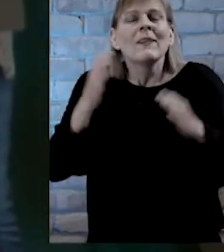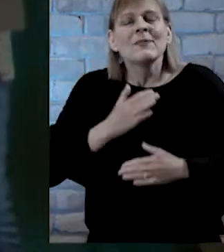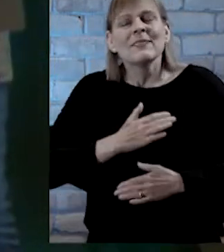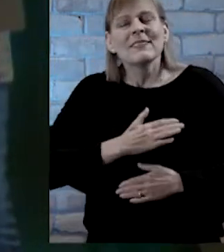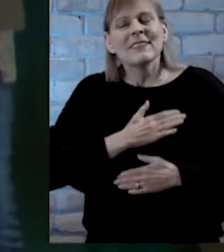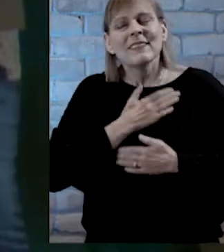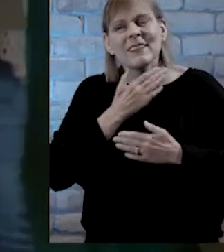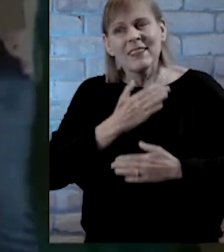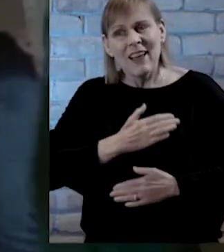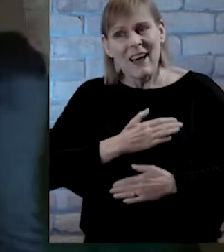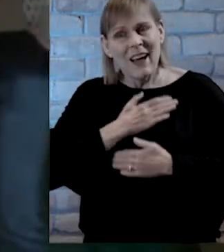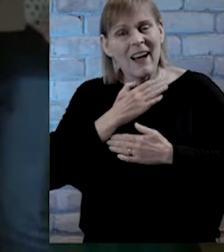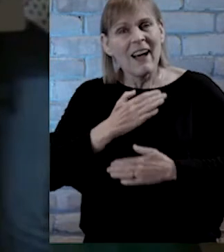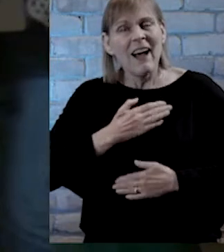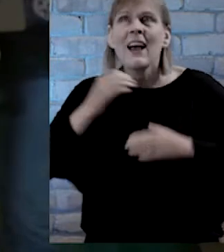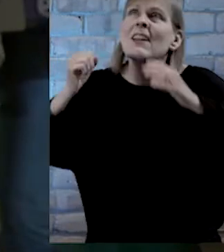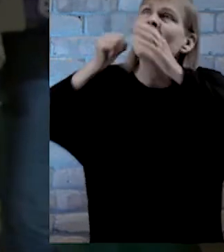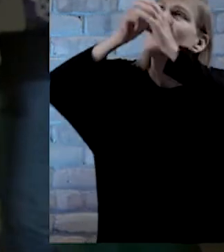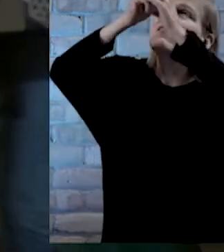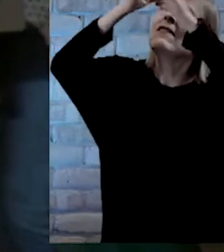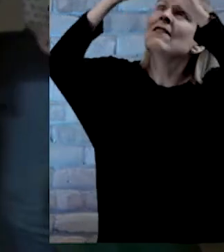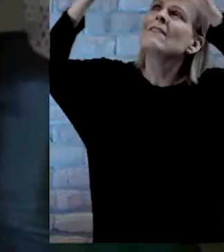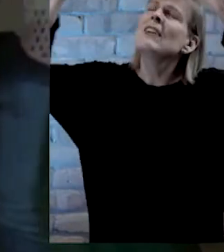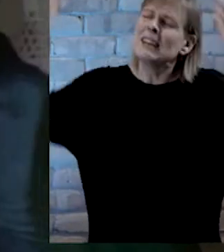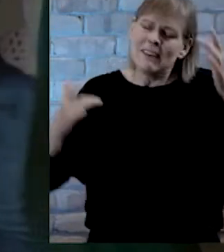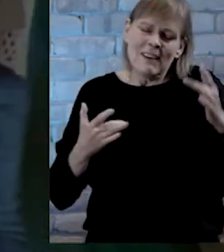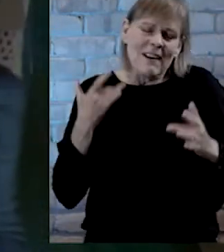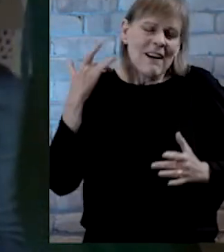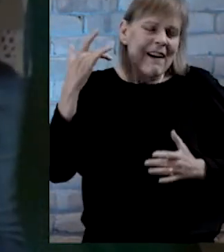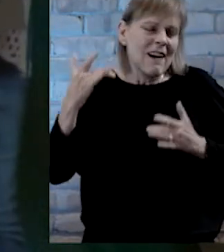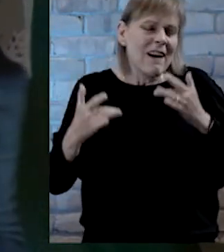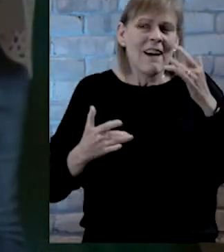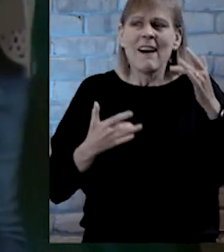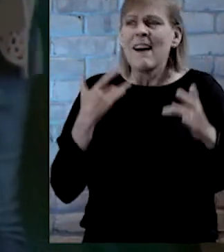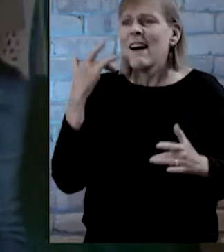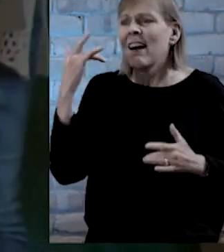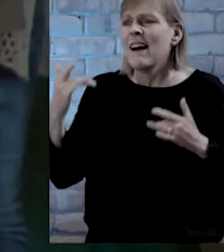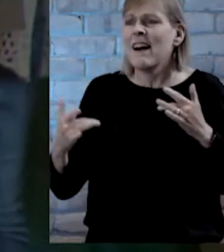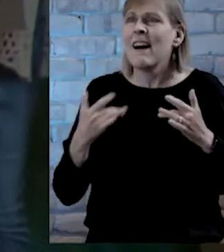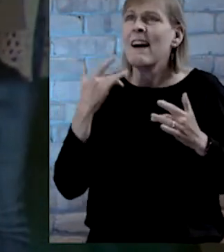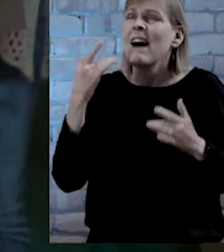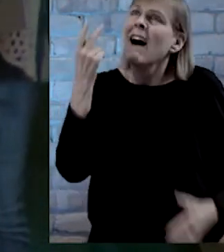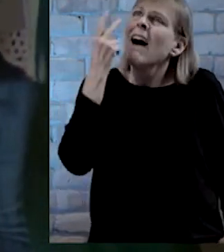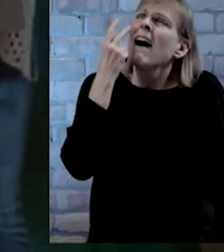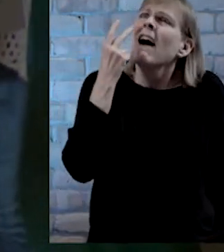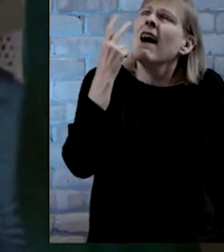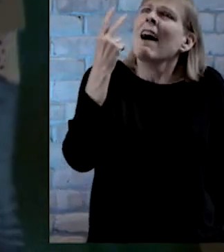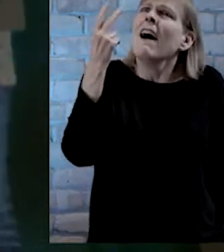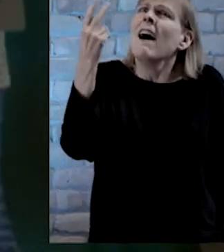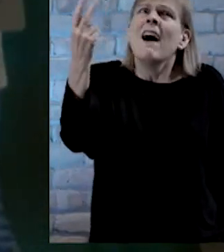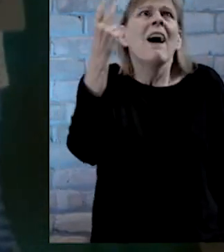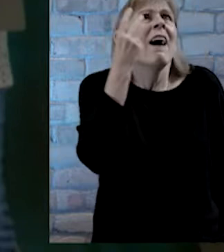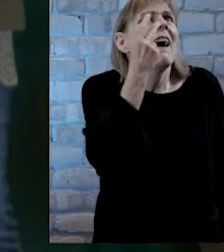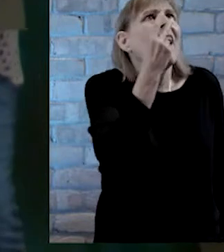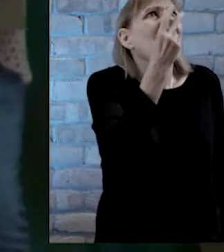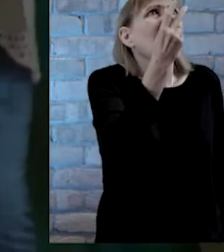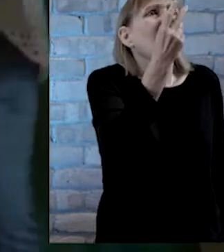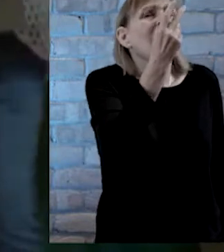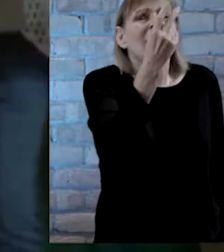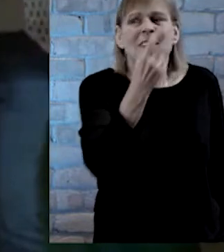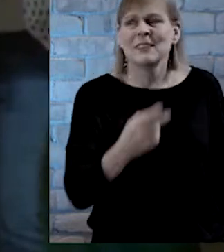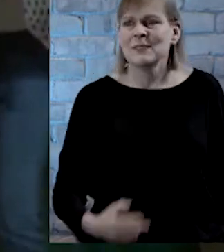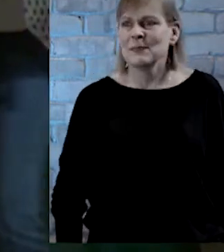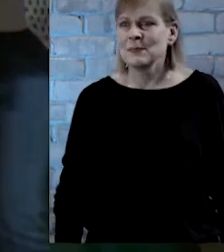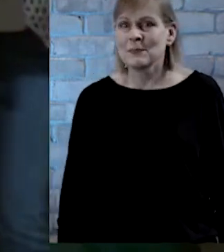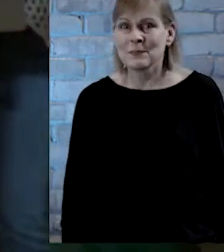submission, perfect delight. Visions of rapture now burst on my